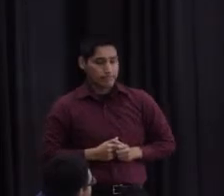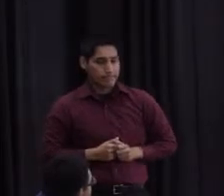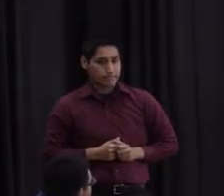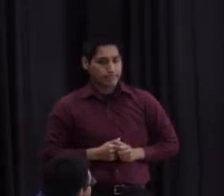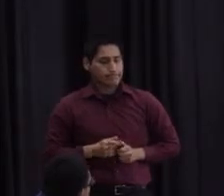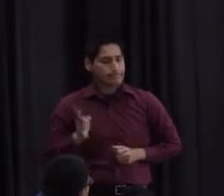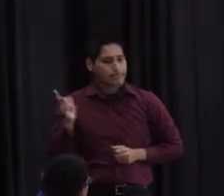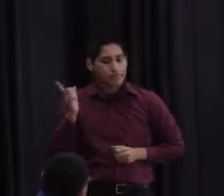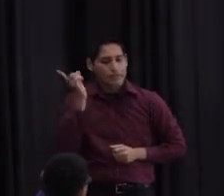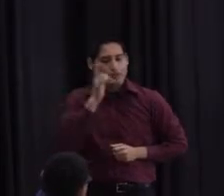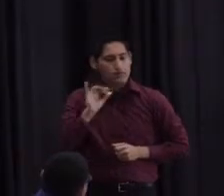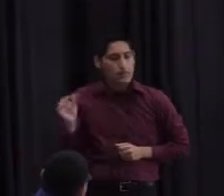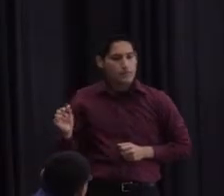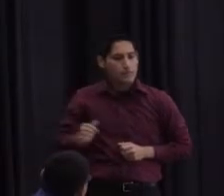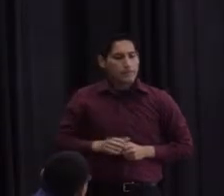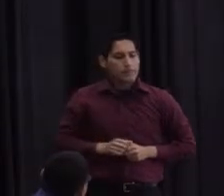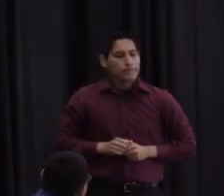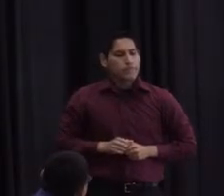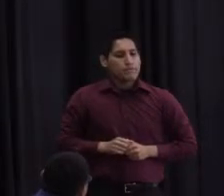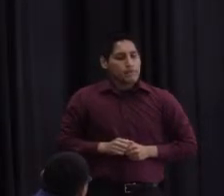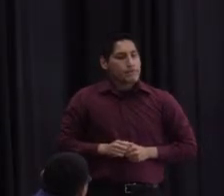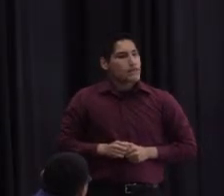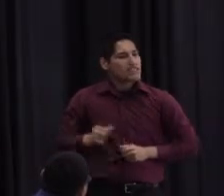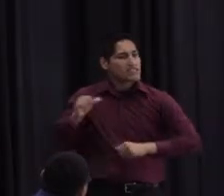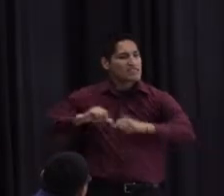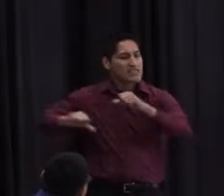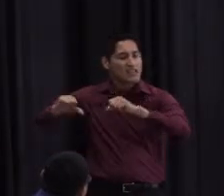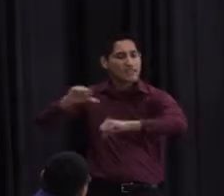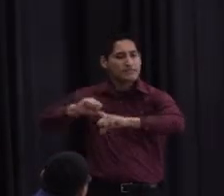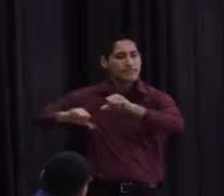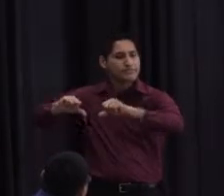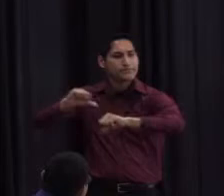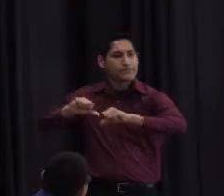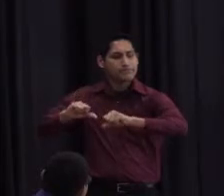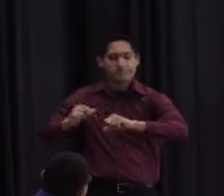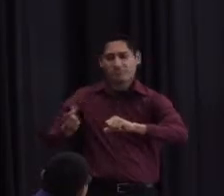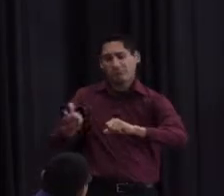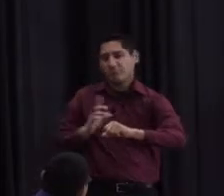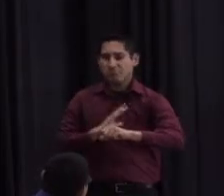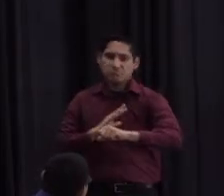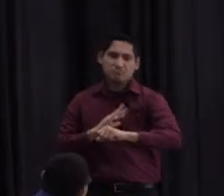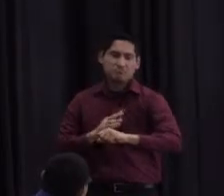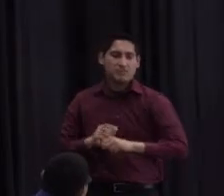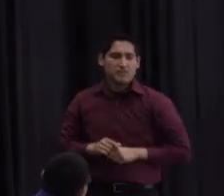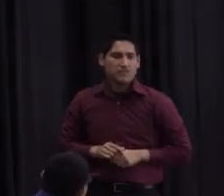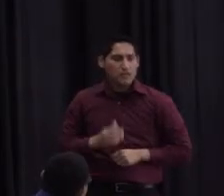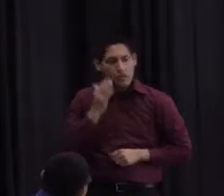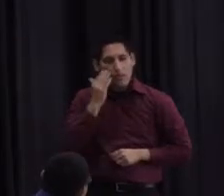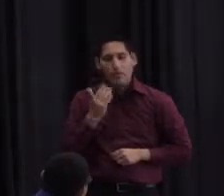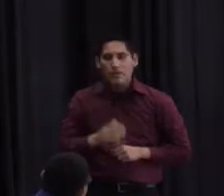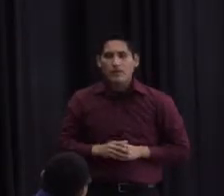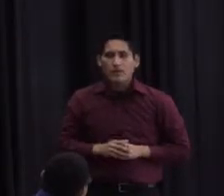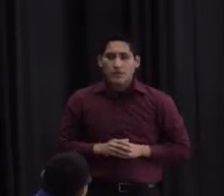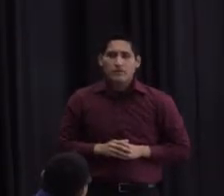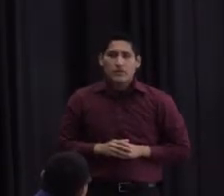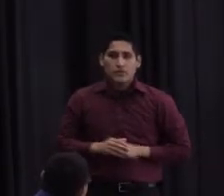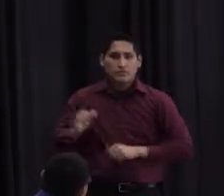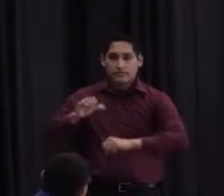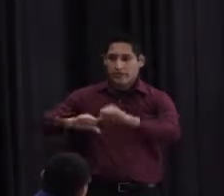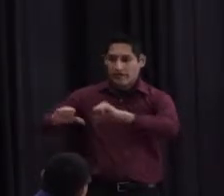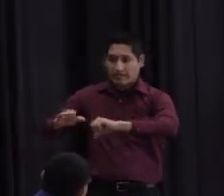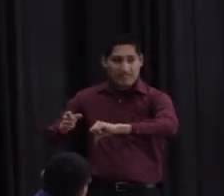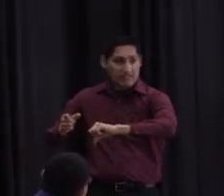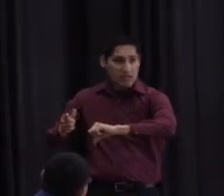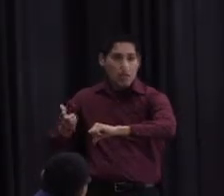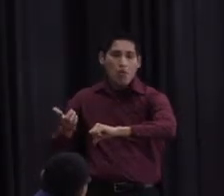This also, because the thing about science, with all the wonderful things that science can do, science cares nothing about